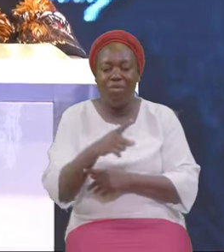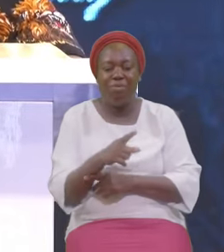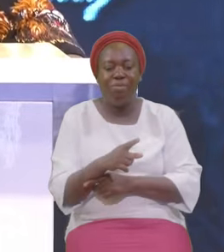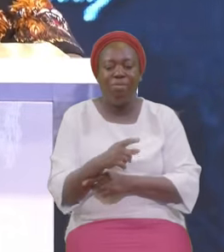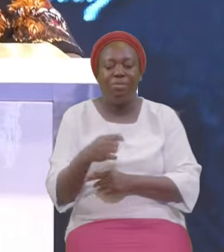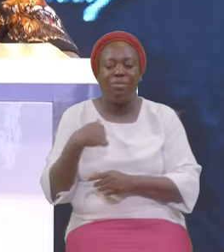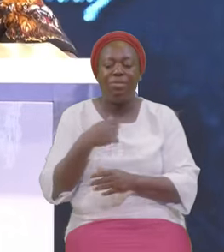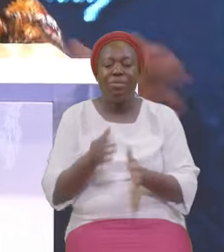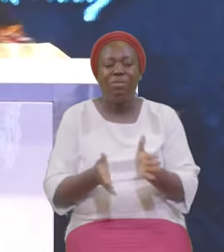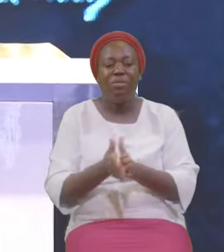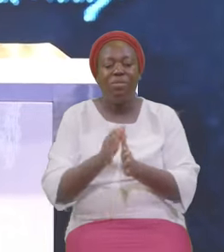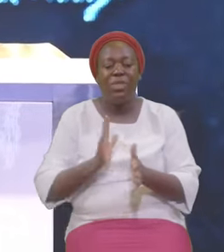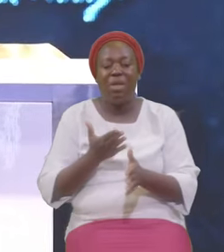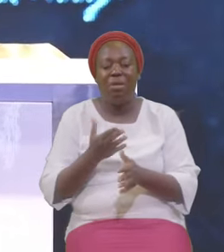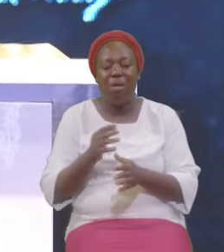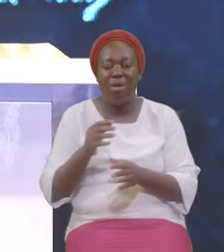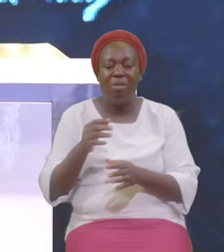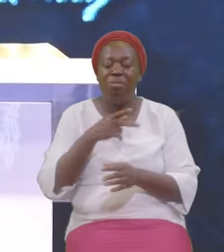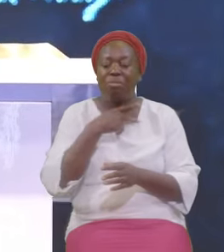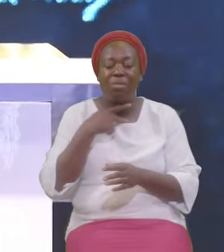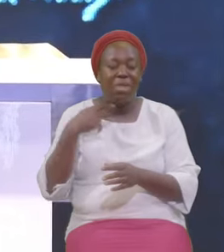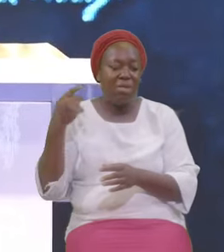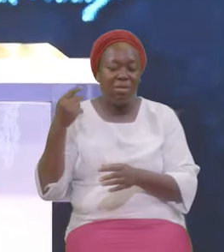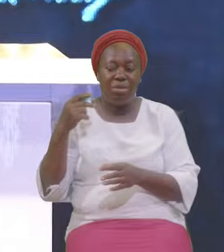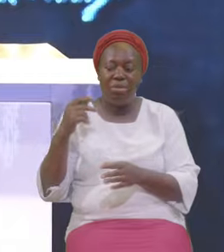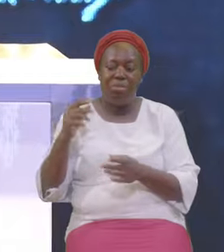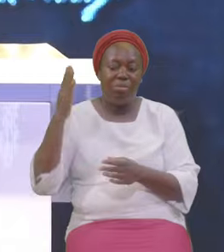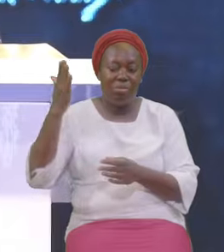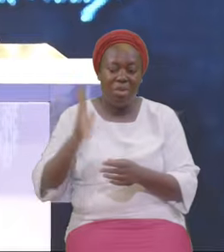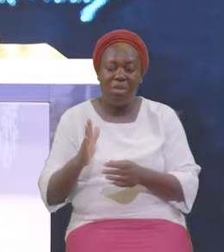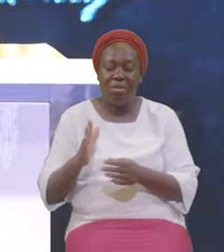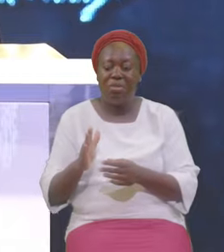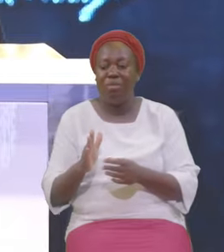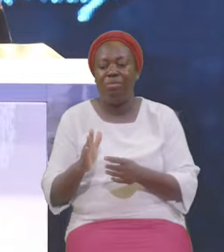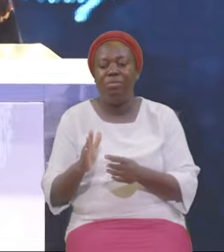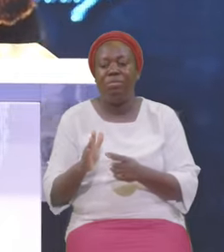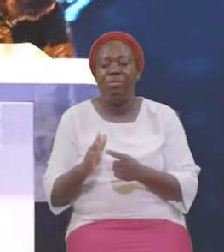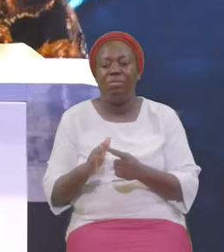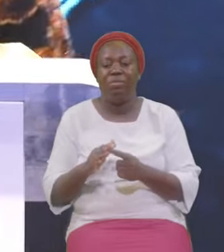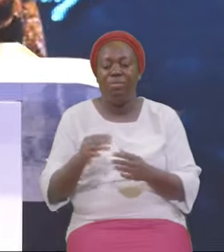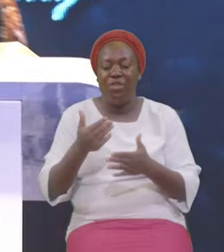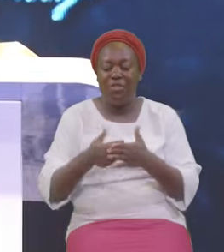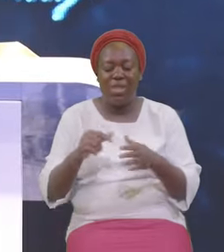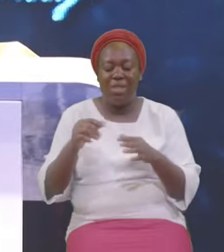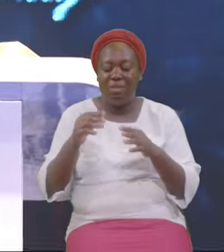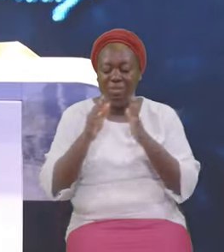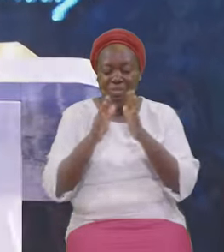this period before the miracle, deliverance, healing prayer.